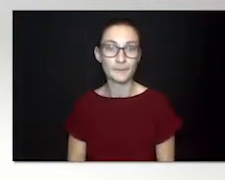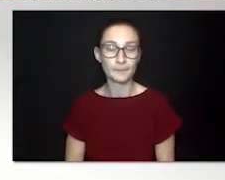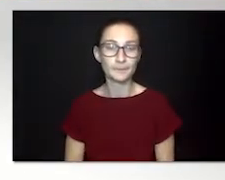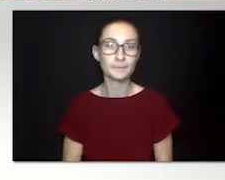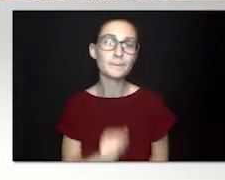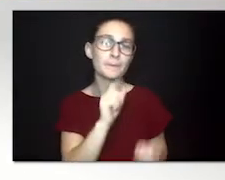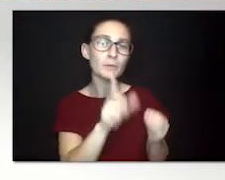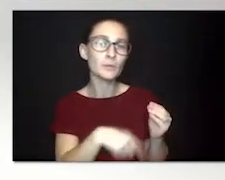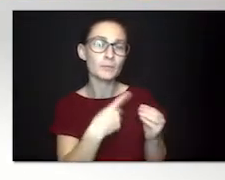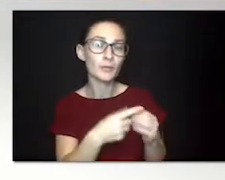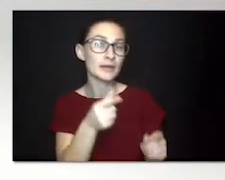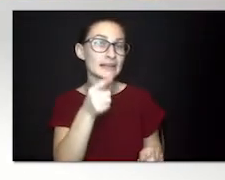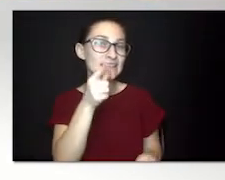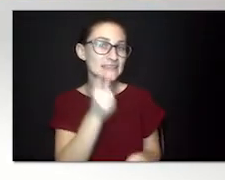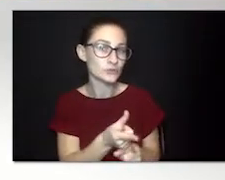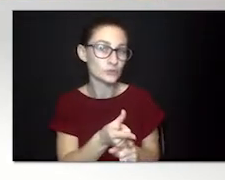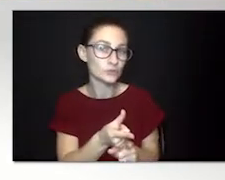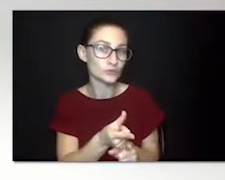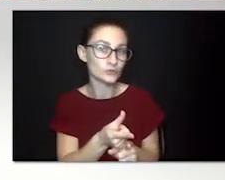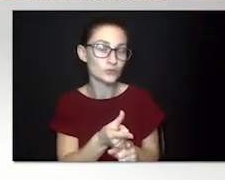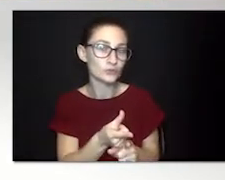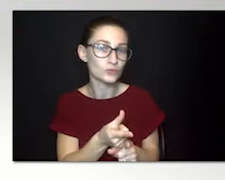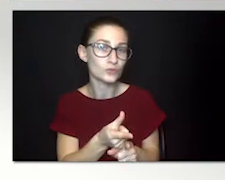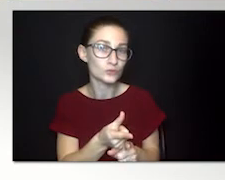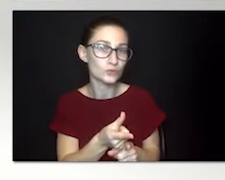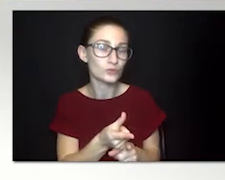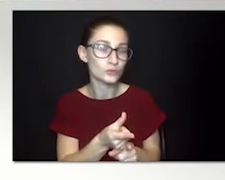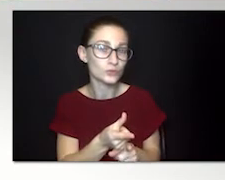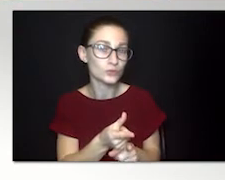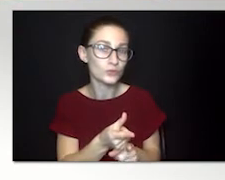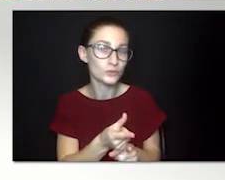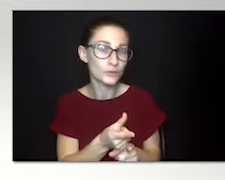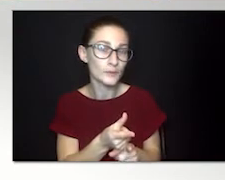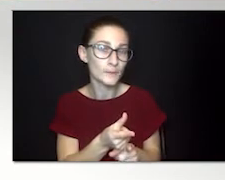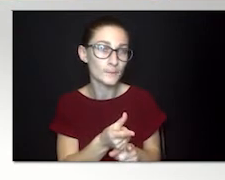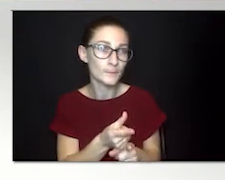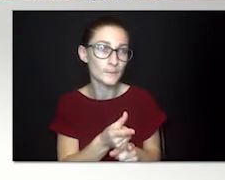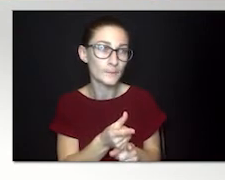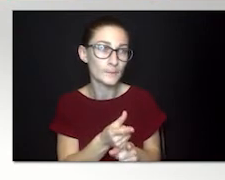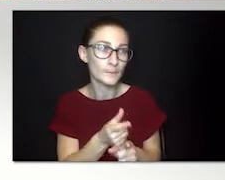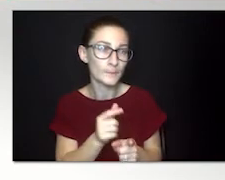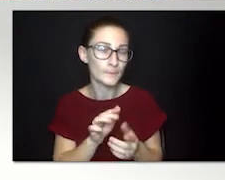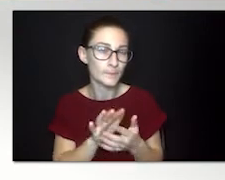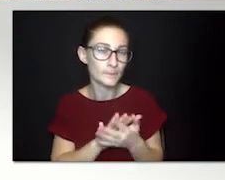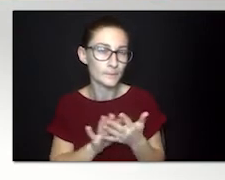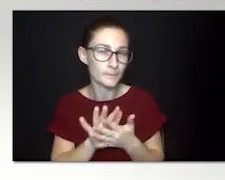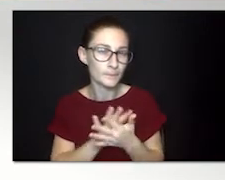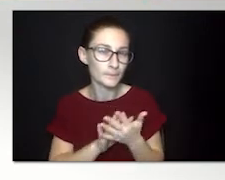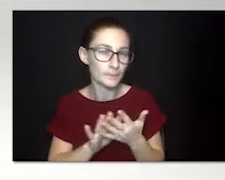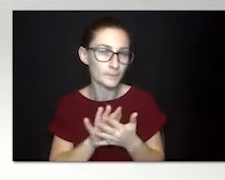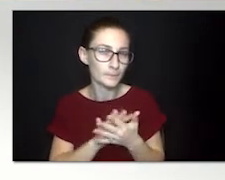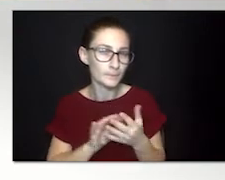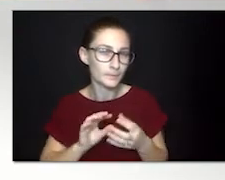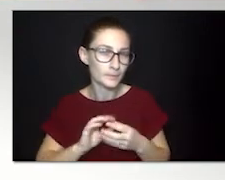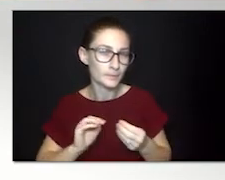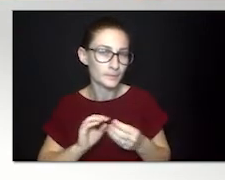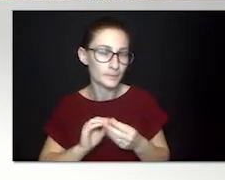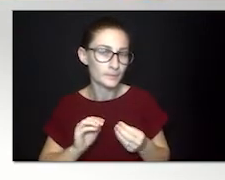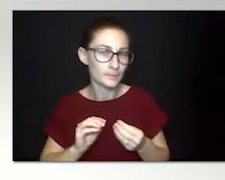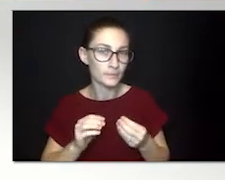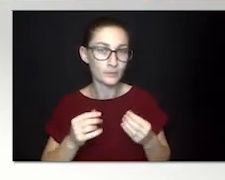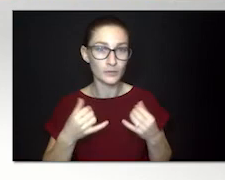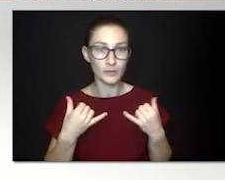Would it be more like a sister that wasn't qualified prior because of age? Oh, okay. Now